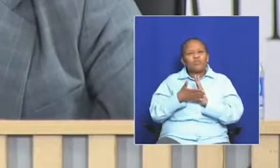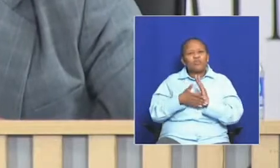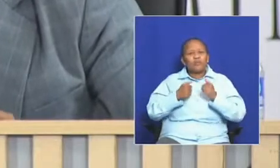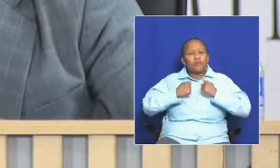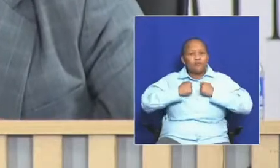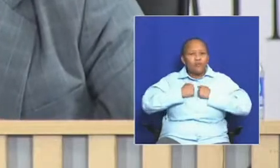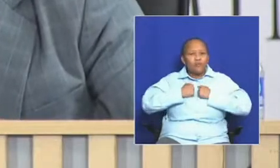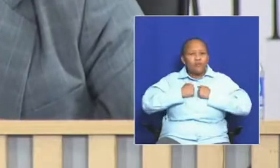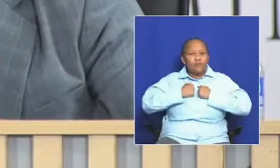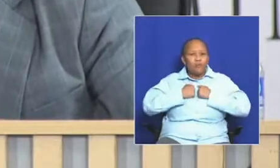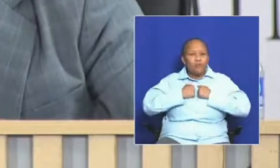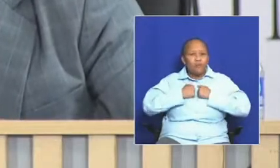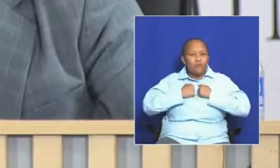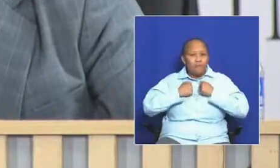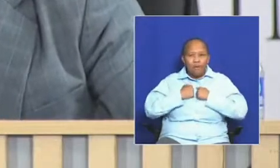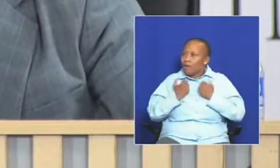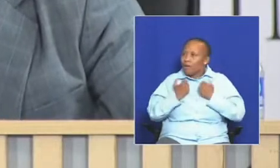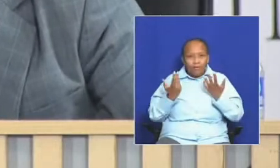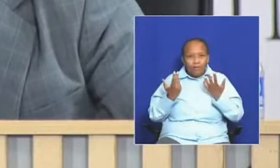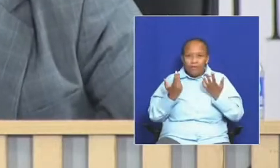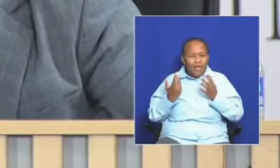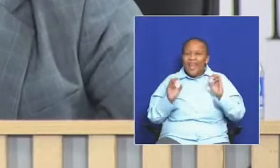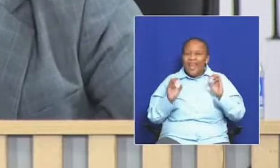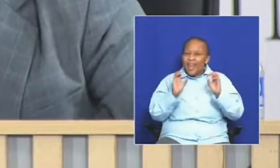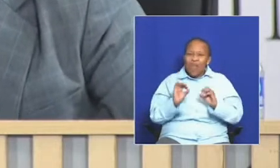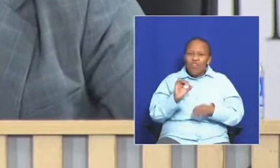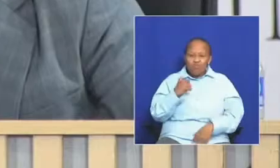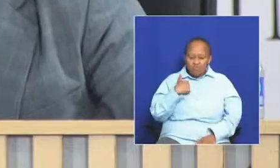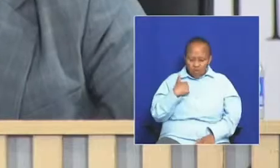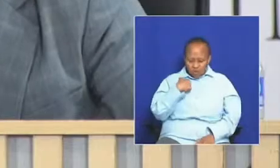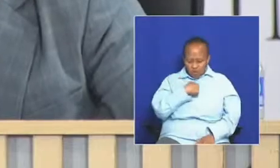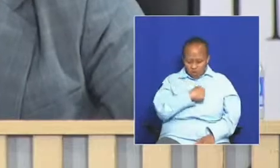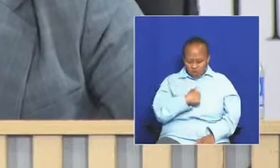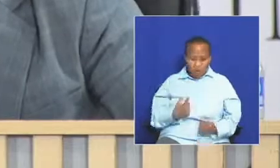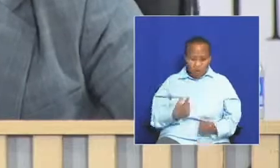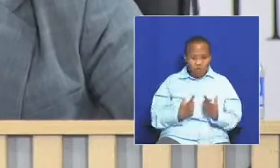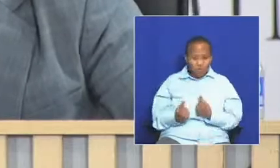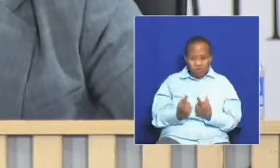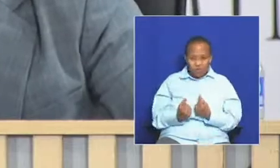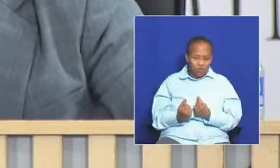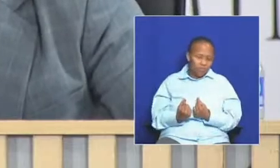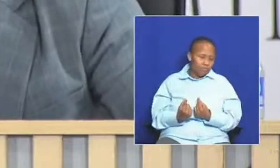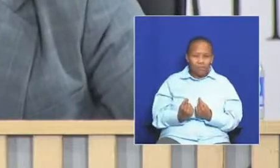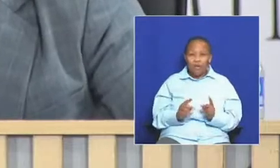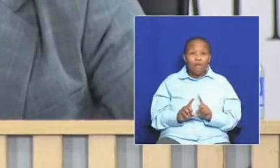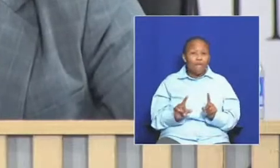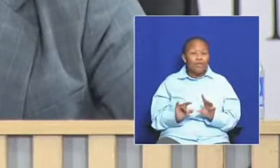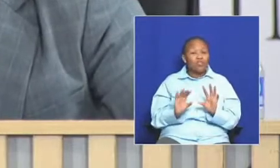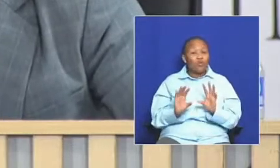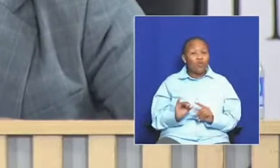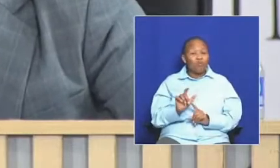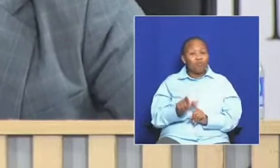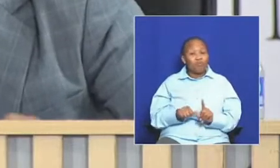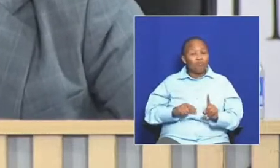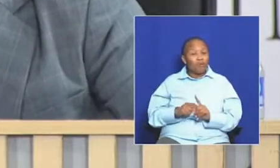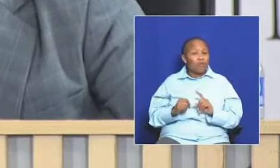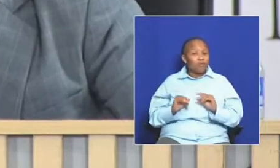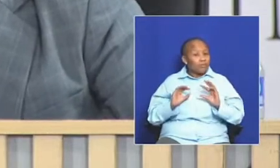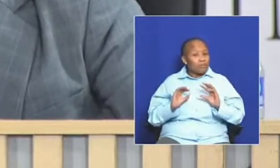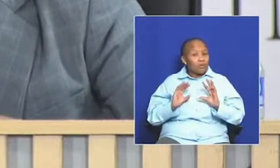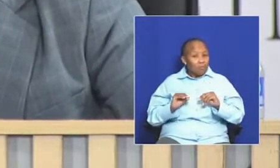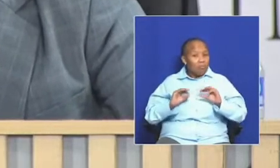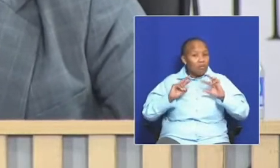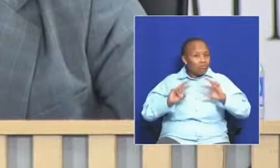I did, but it does not stop someone from investigating me. Just because of I'm saying not do